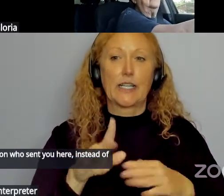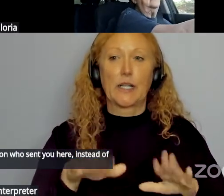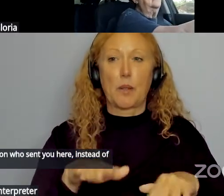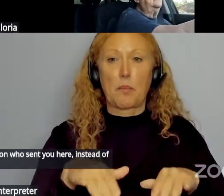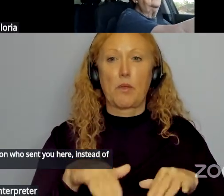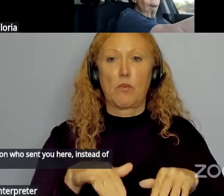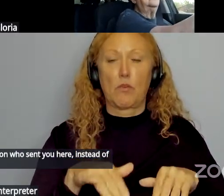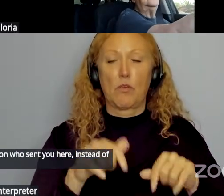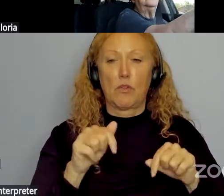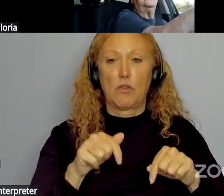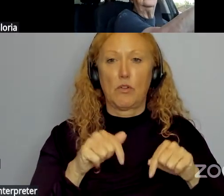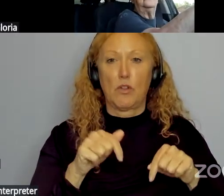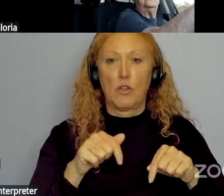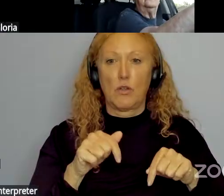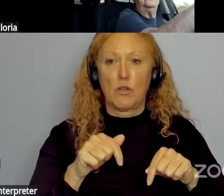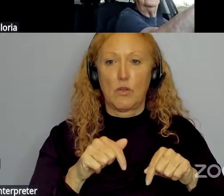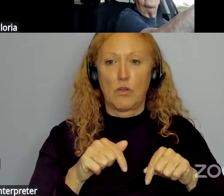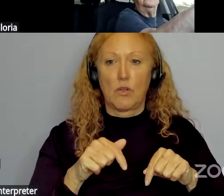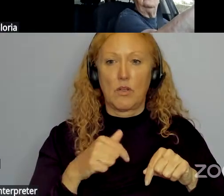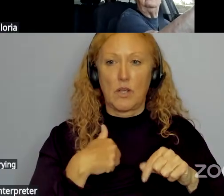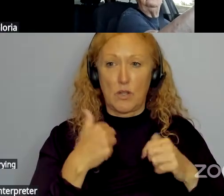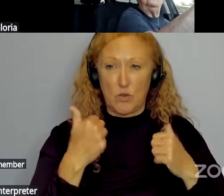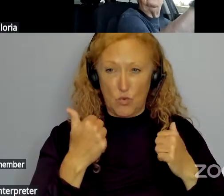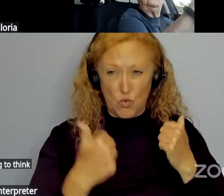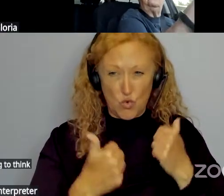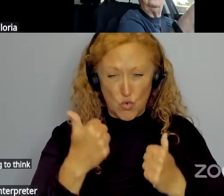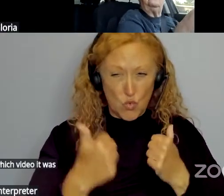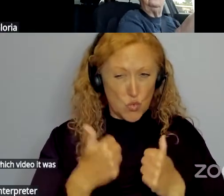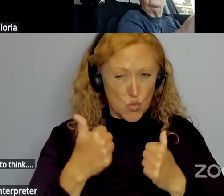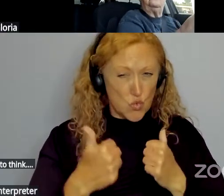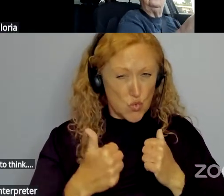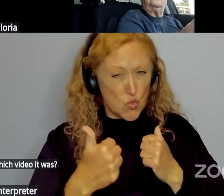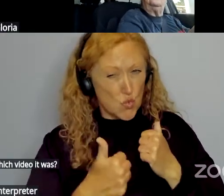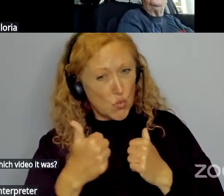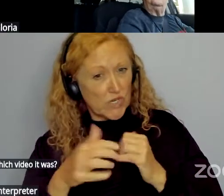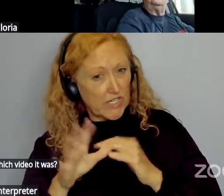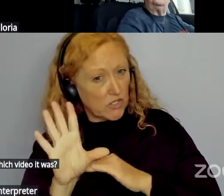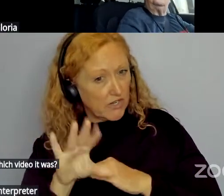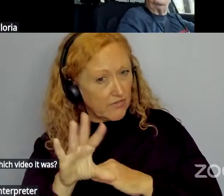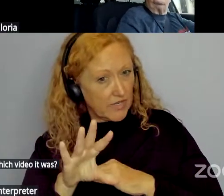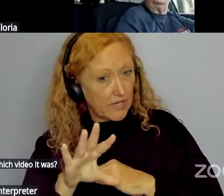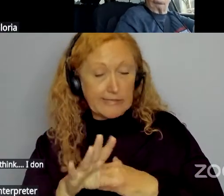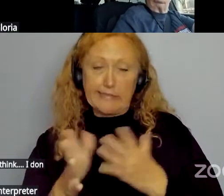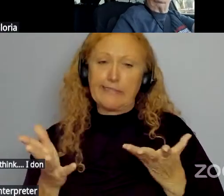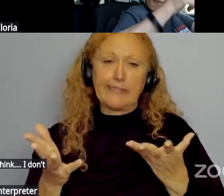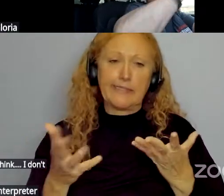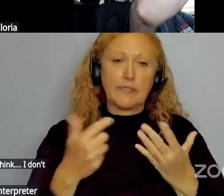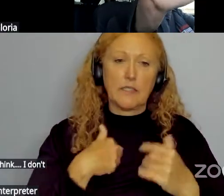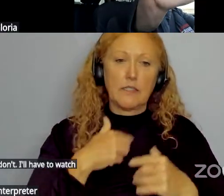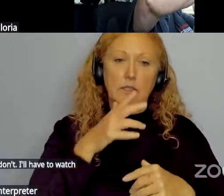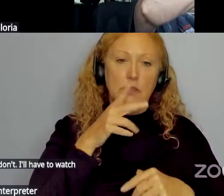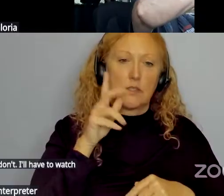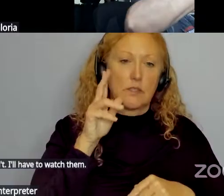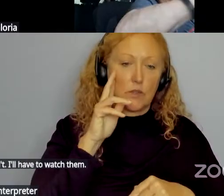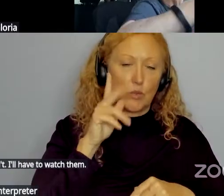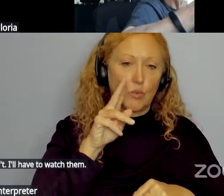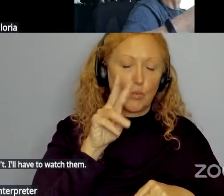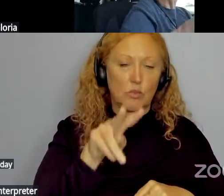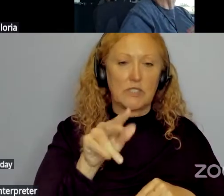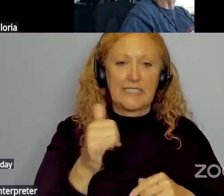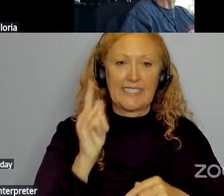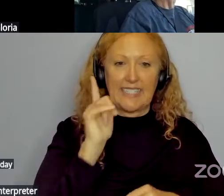Oh, I'm just trying you to remember think. which video it was? I don't. I'll have to watch them later